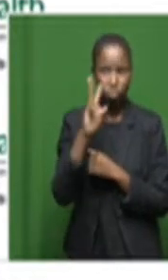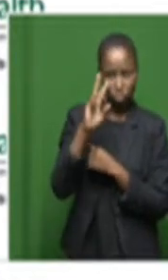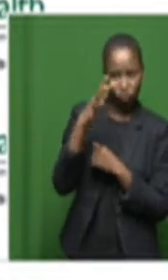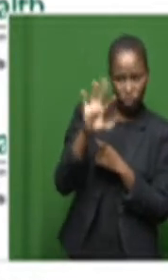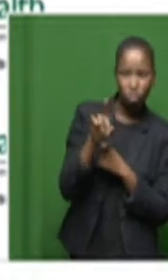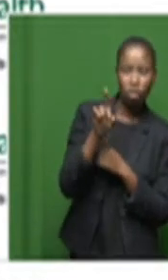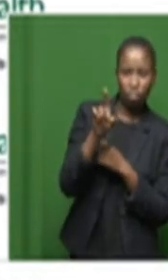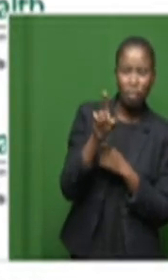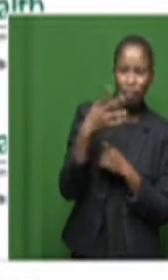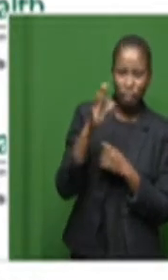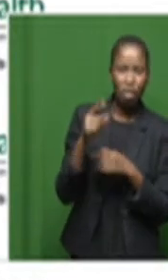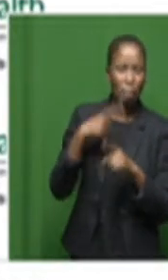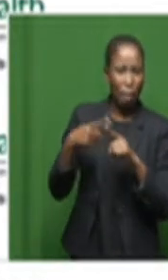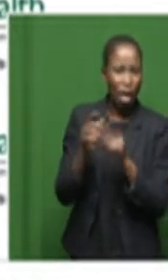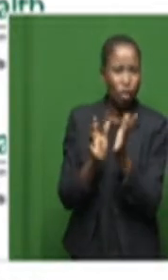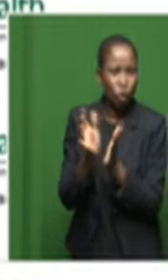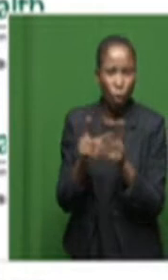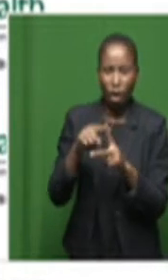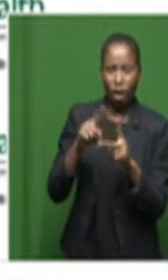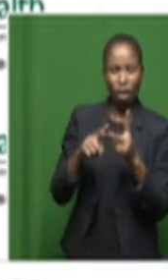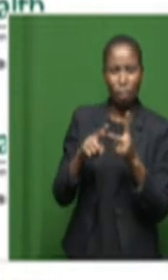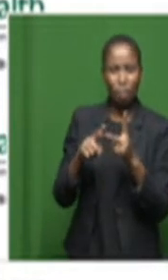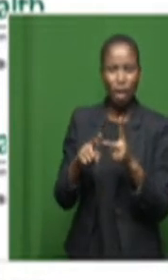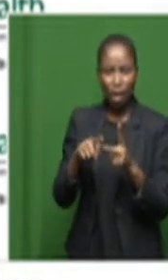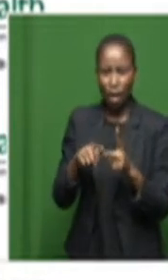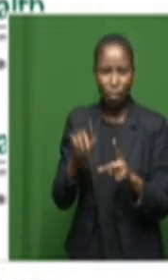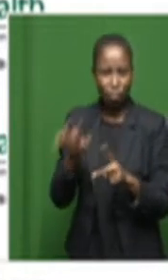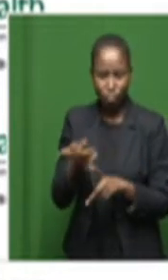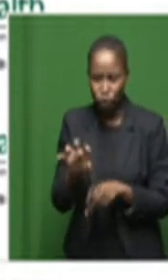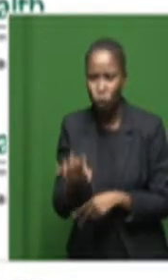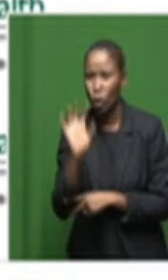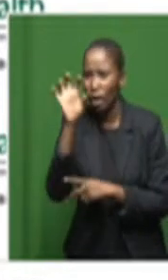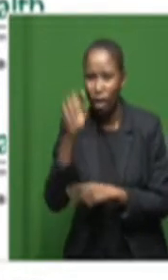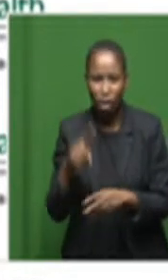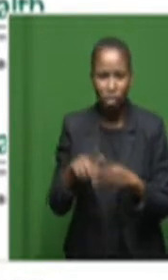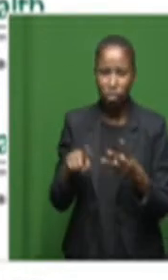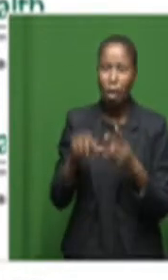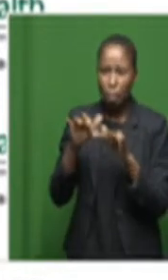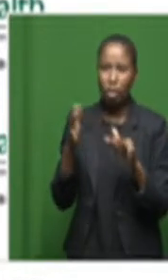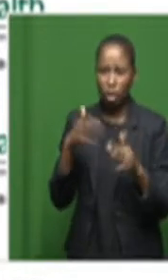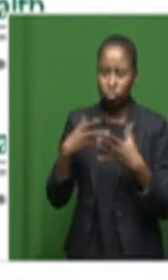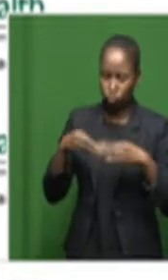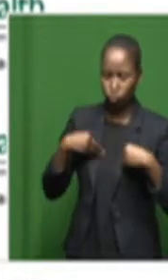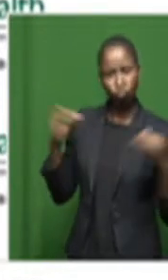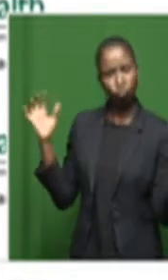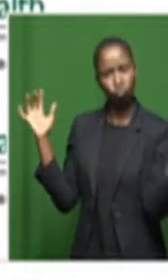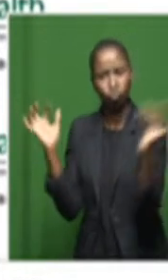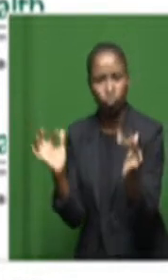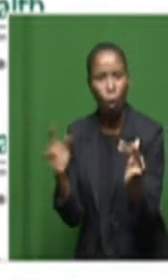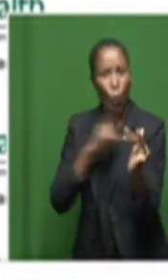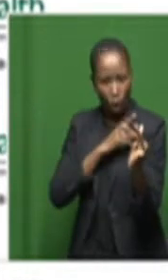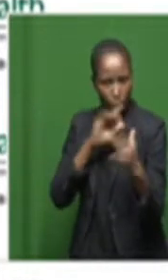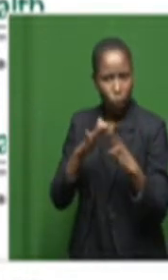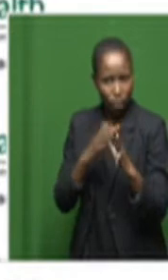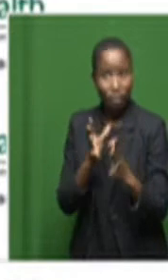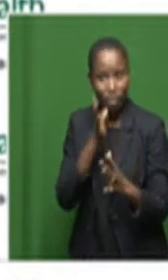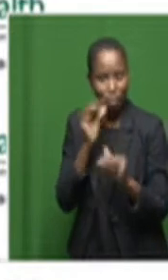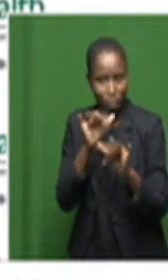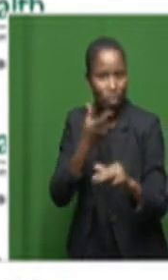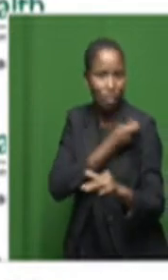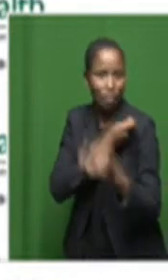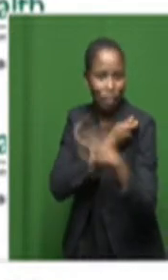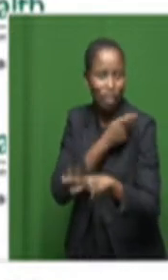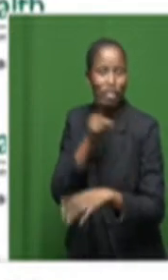had football and tennis and so on, they could allow crowds because more people have been vaccinated. Also in terms of